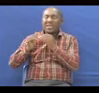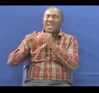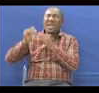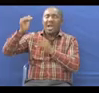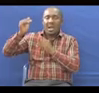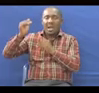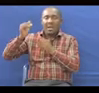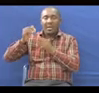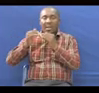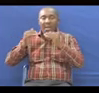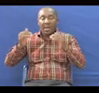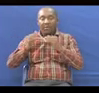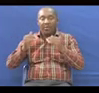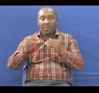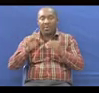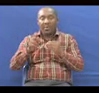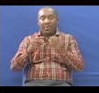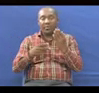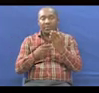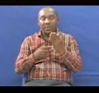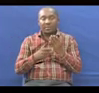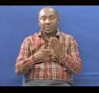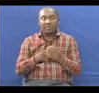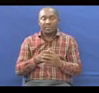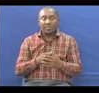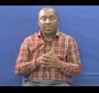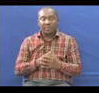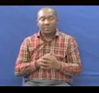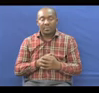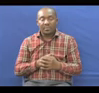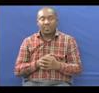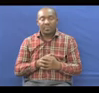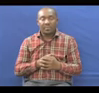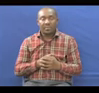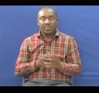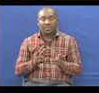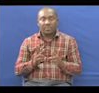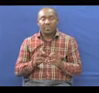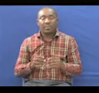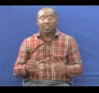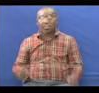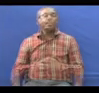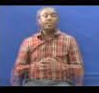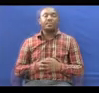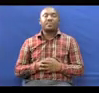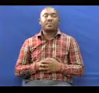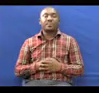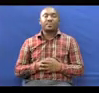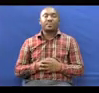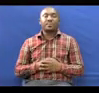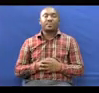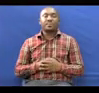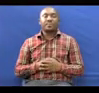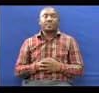technologies. Some of the countries, they have high level of development compared to the other nations. For example, you